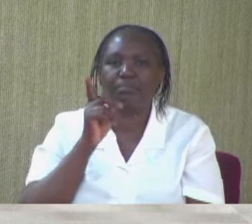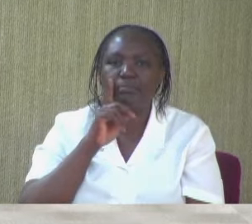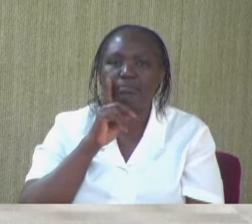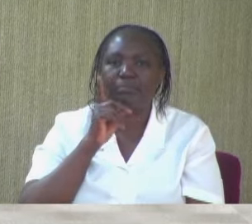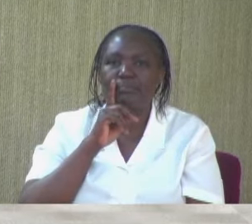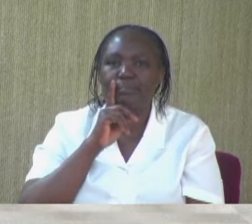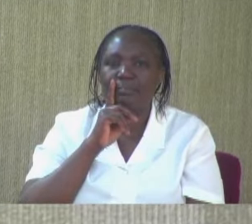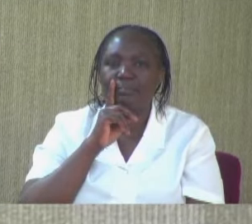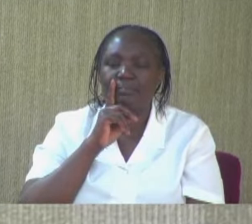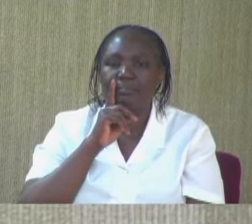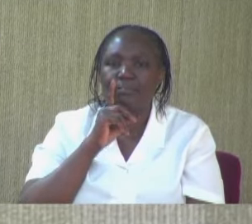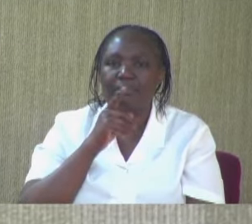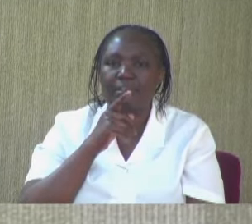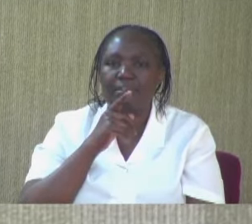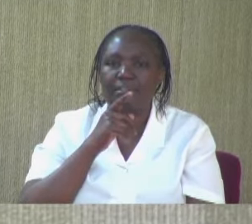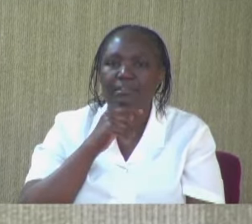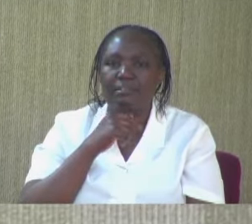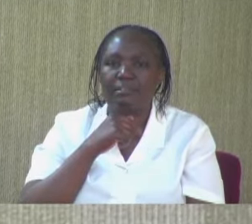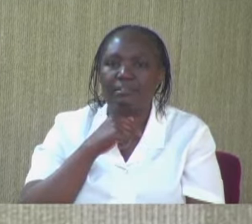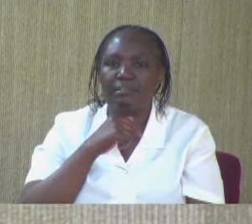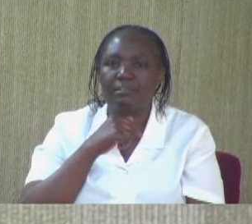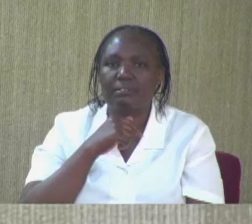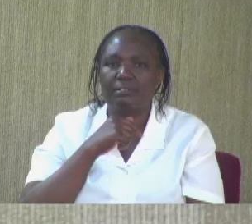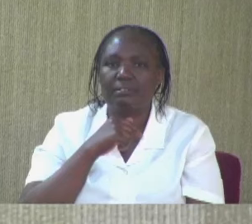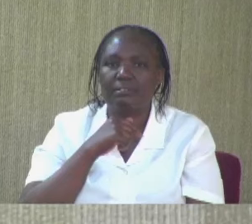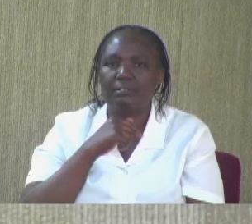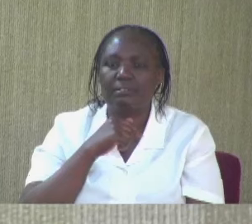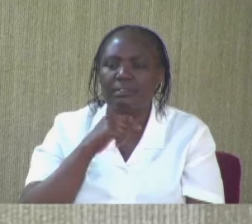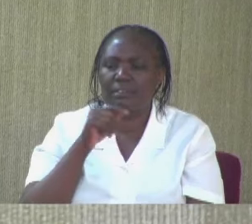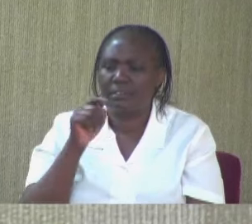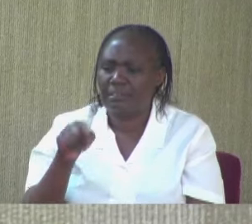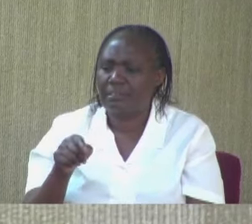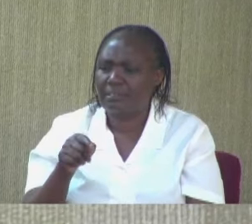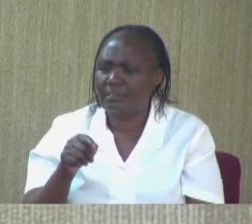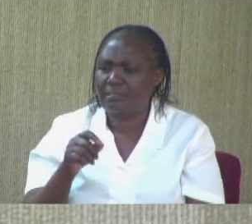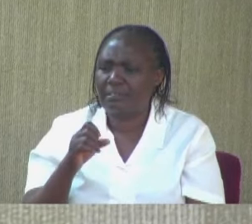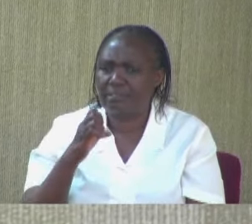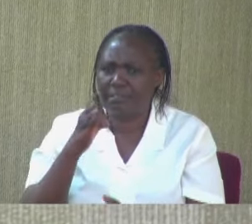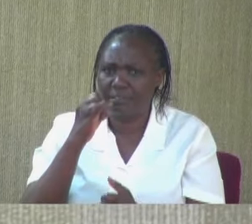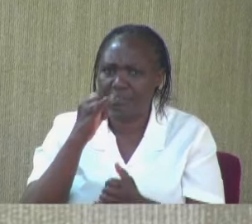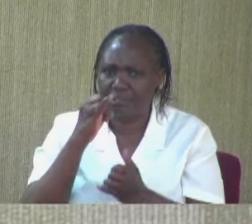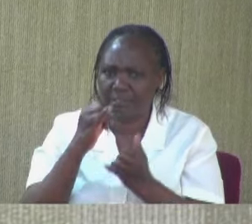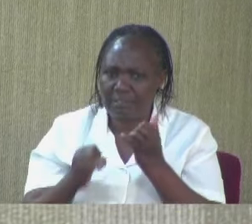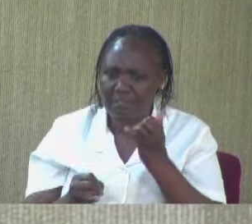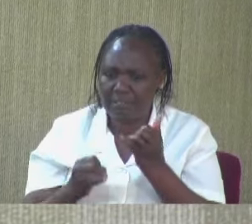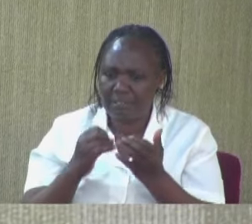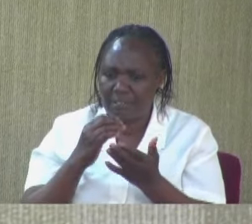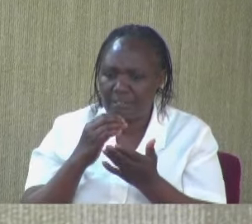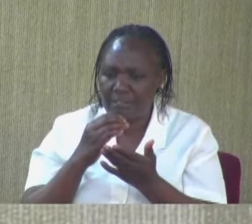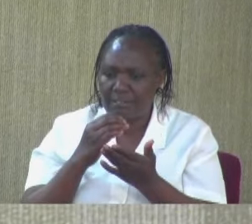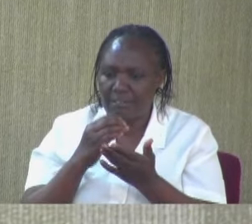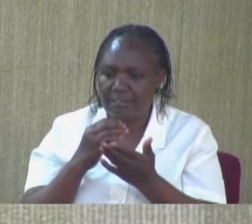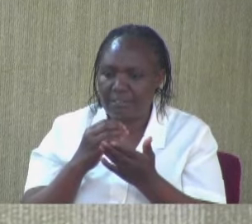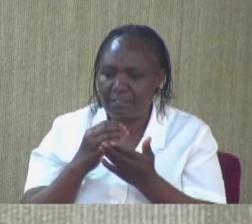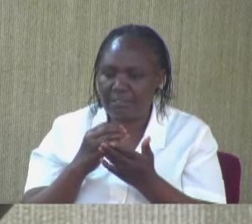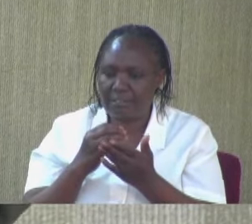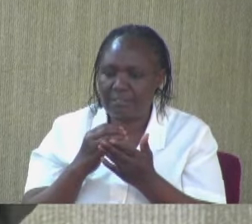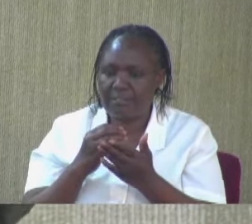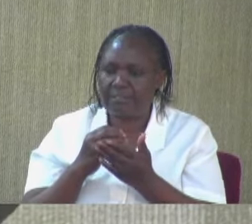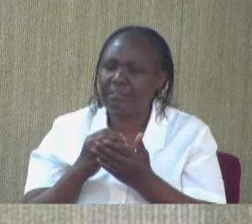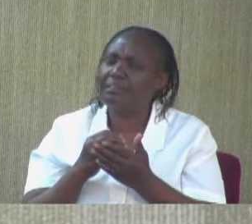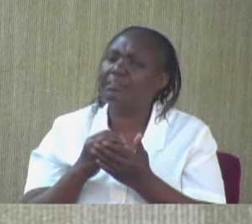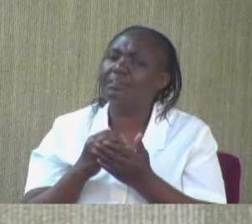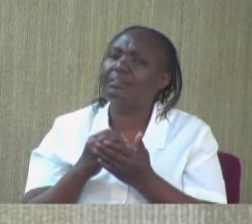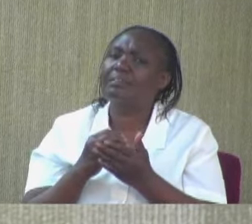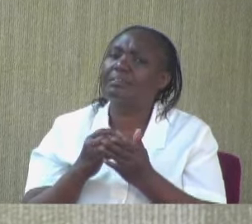Tomorrow will be, actually, this is the last presentation. I've just noticed that. I think I had